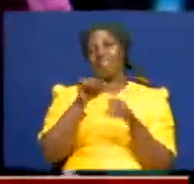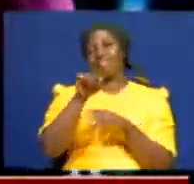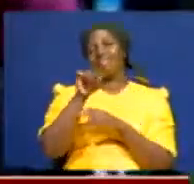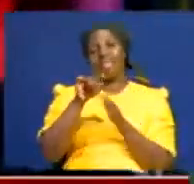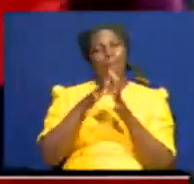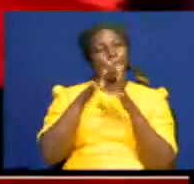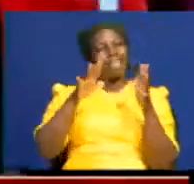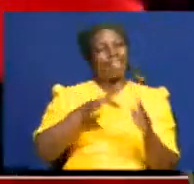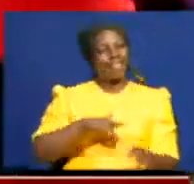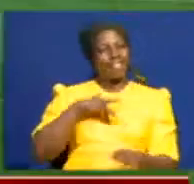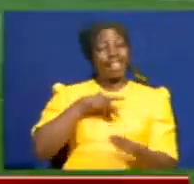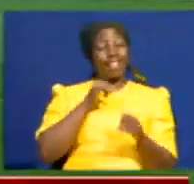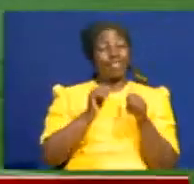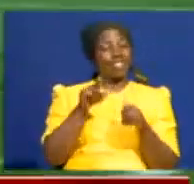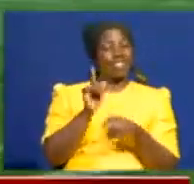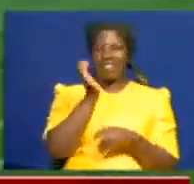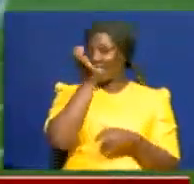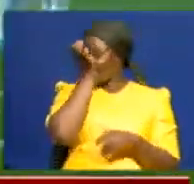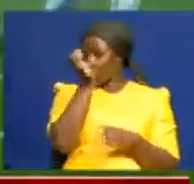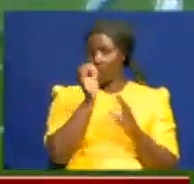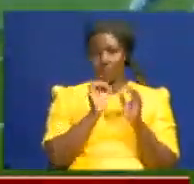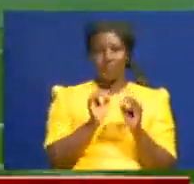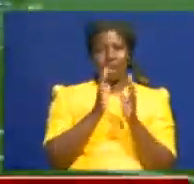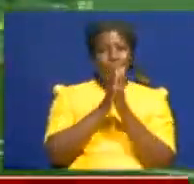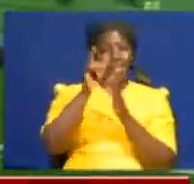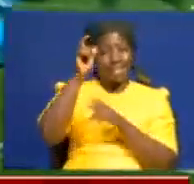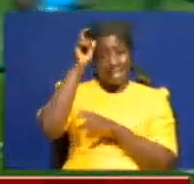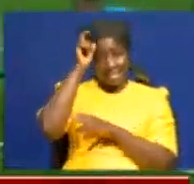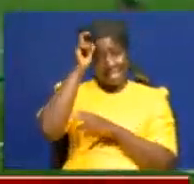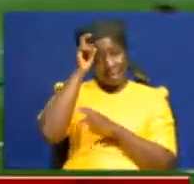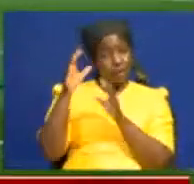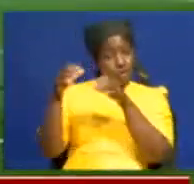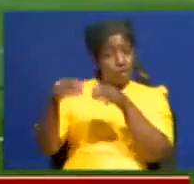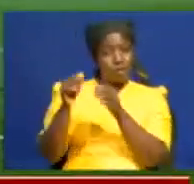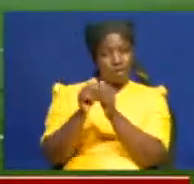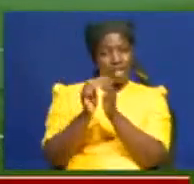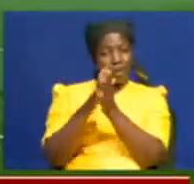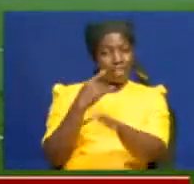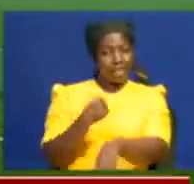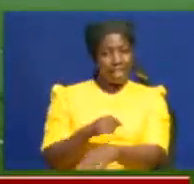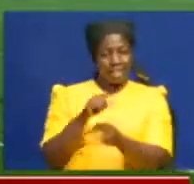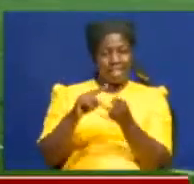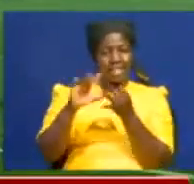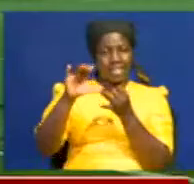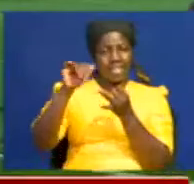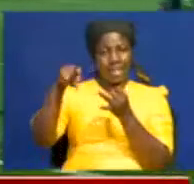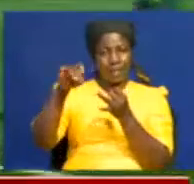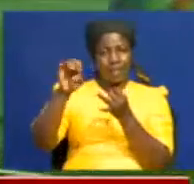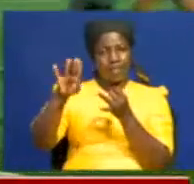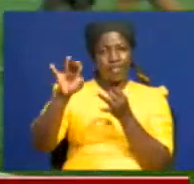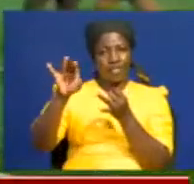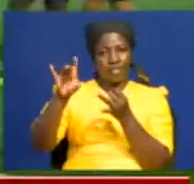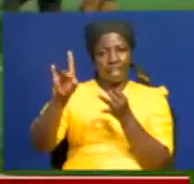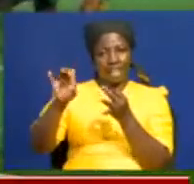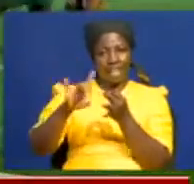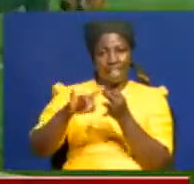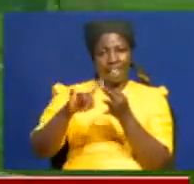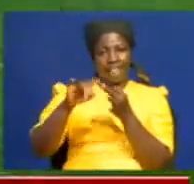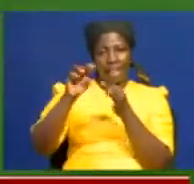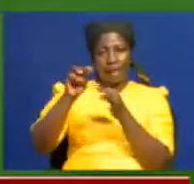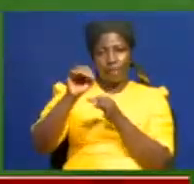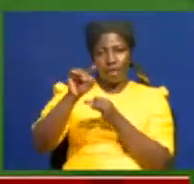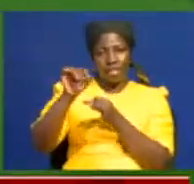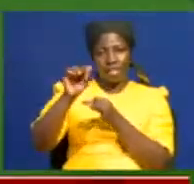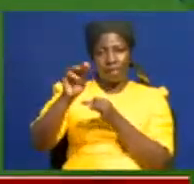feeling that he does not take for granted. With Egypt grouped alongside Ghana, Cape Verde and Mozambique, Salah is confident that his side can